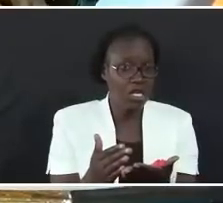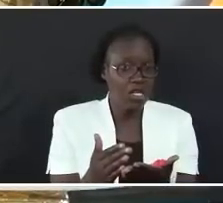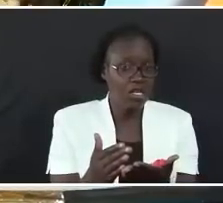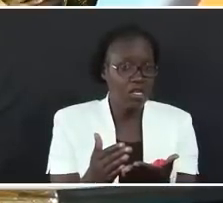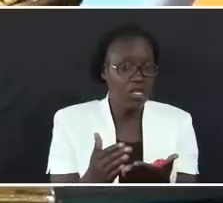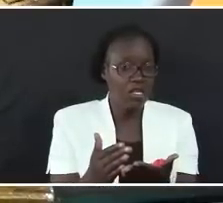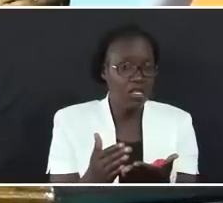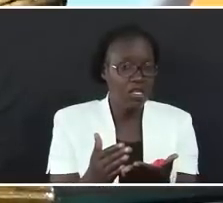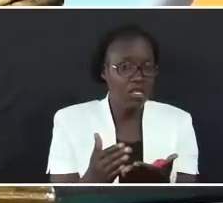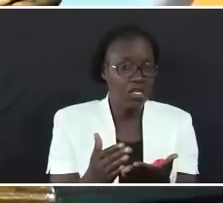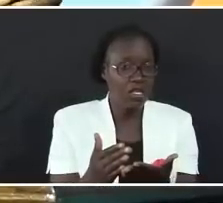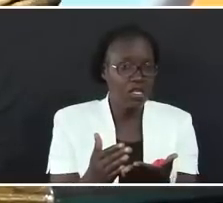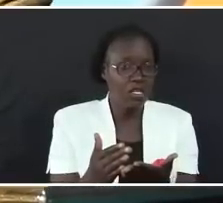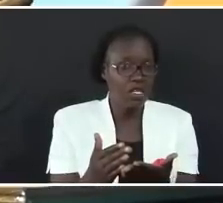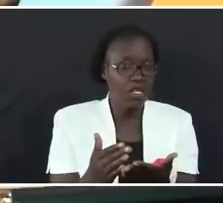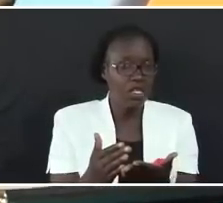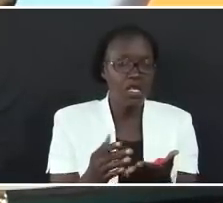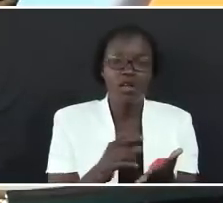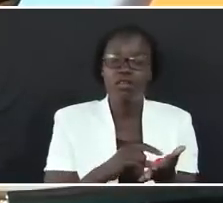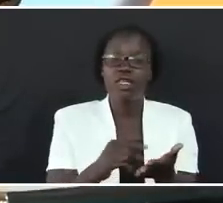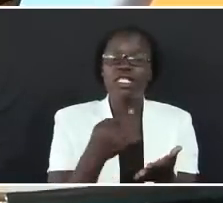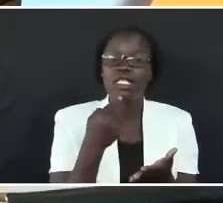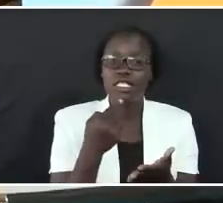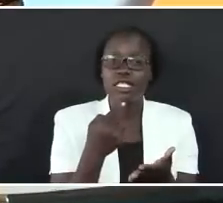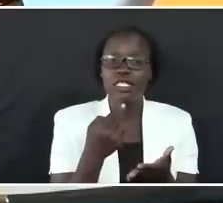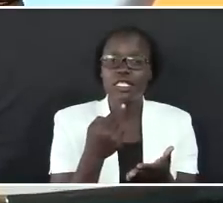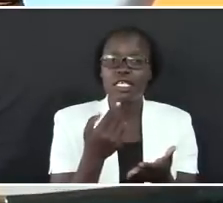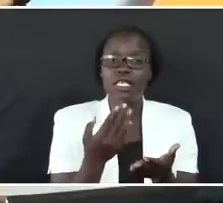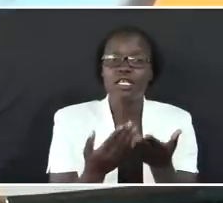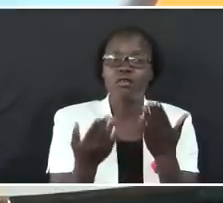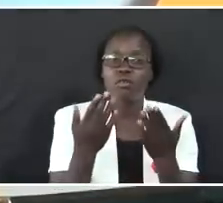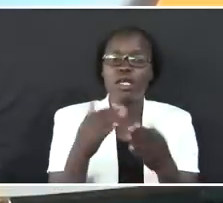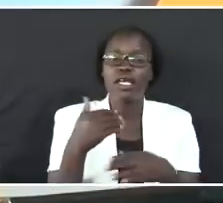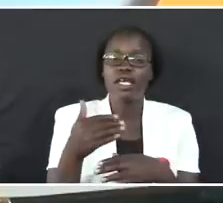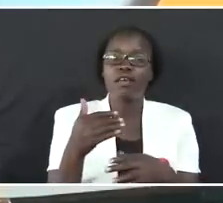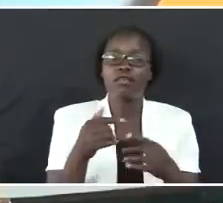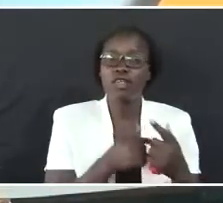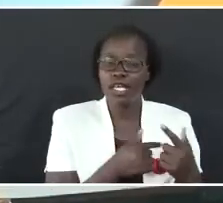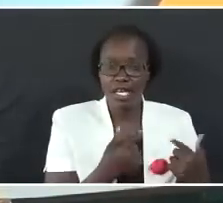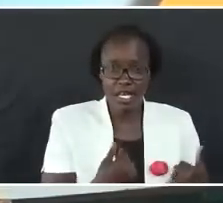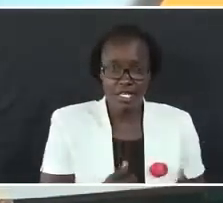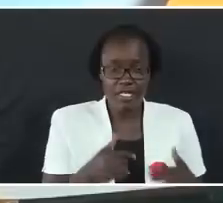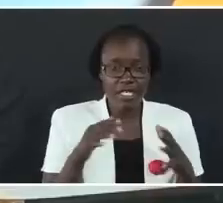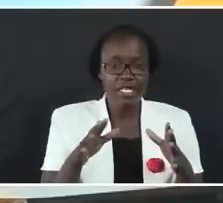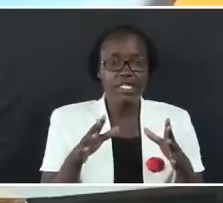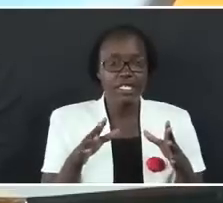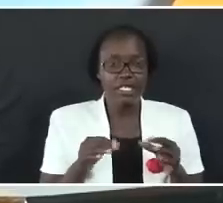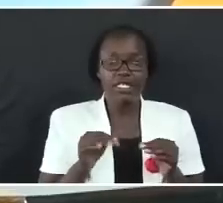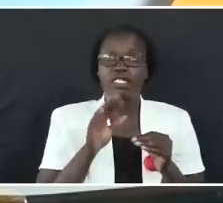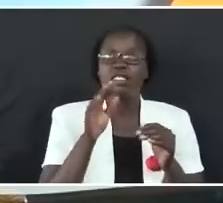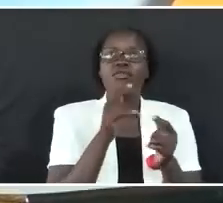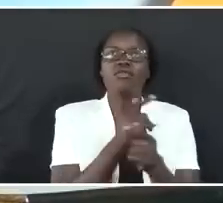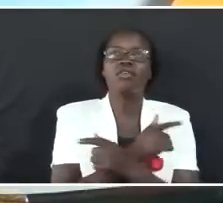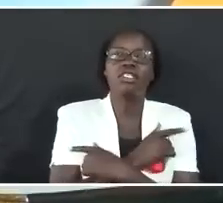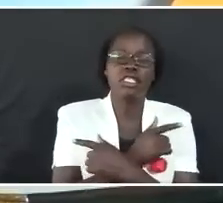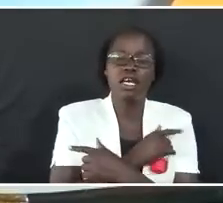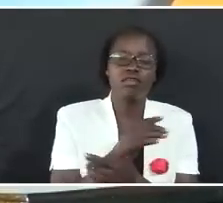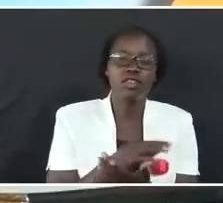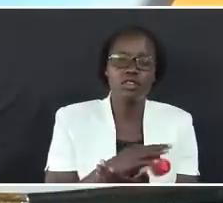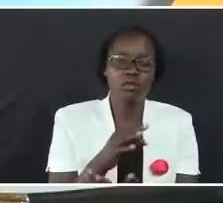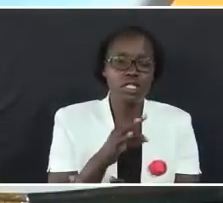singing. One stanza says, may every heart receive his loving